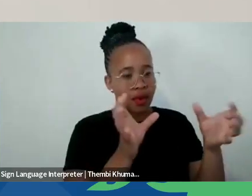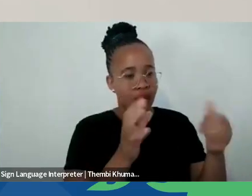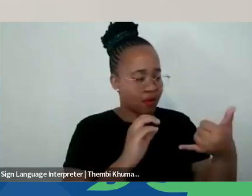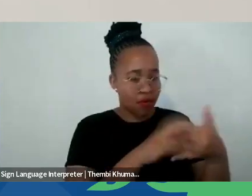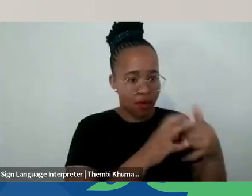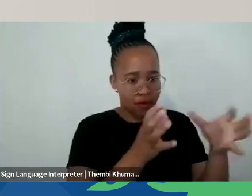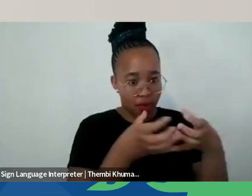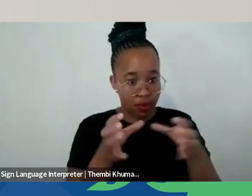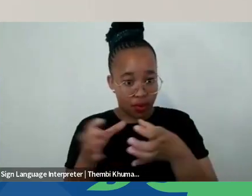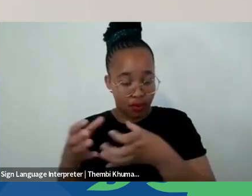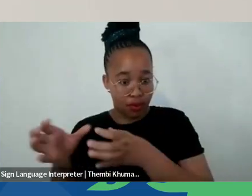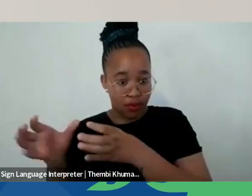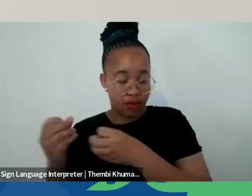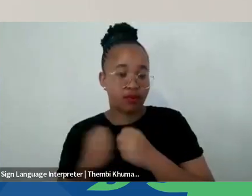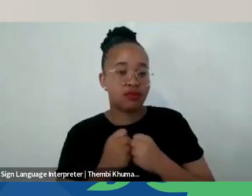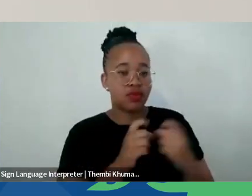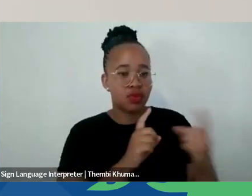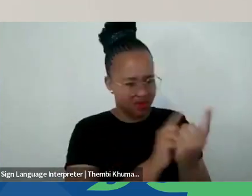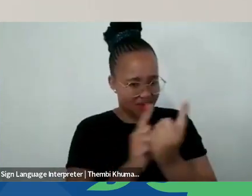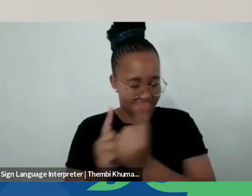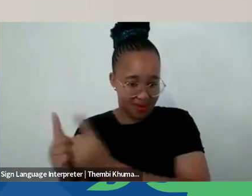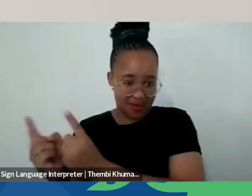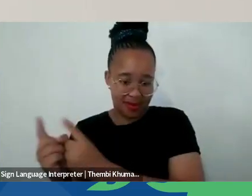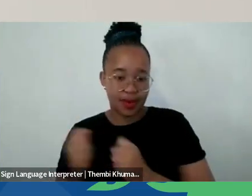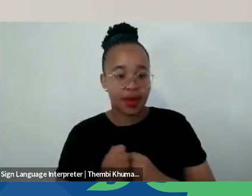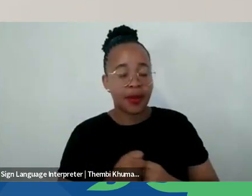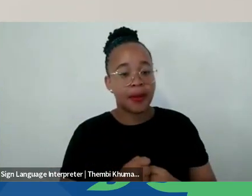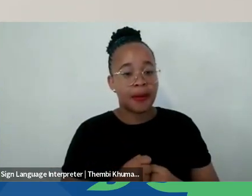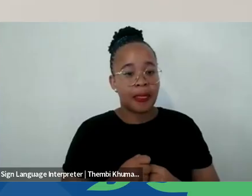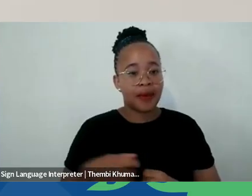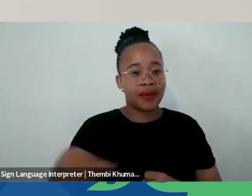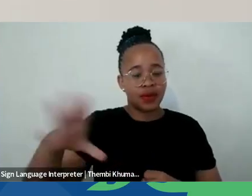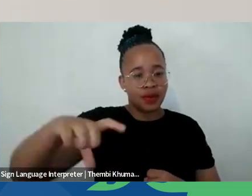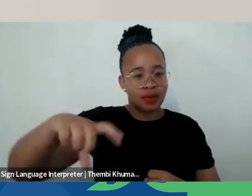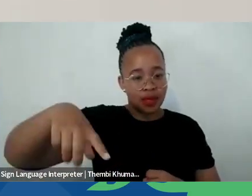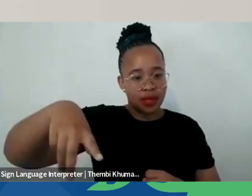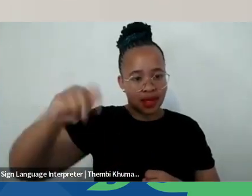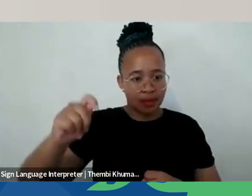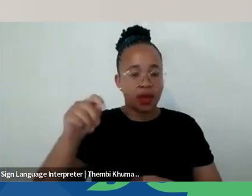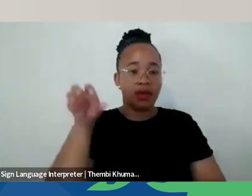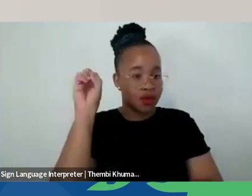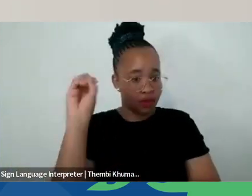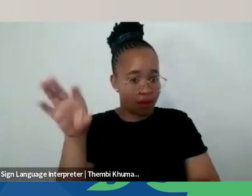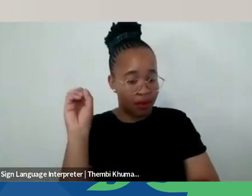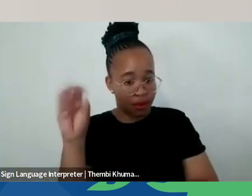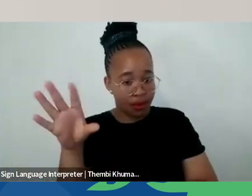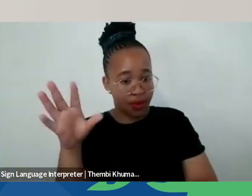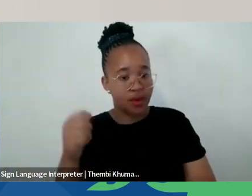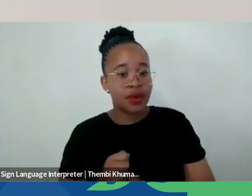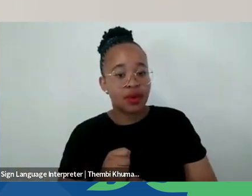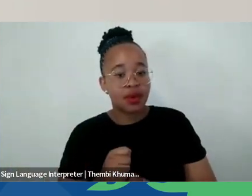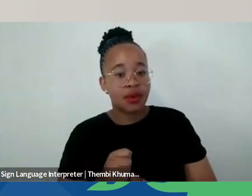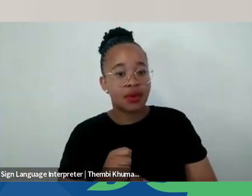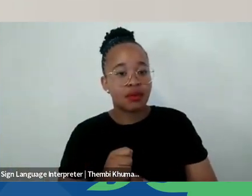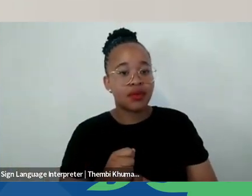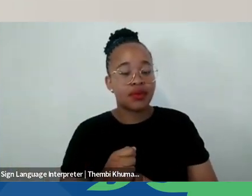to meet each other. Both in Khayelitsha and in Soweto, you can't just, for example, rock up at the